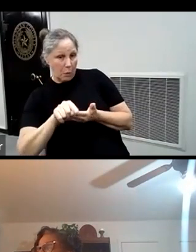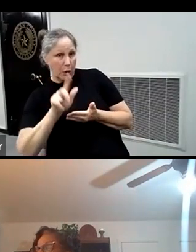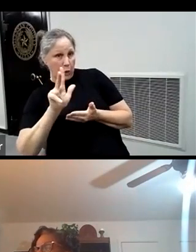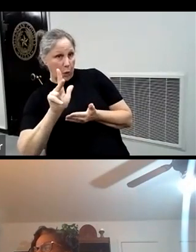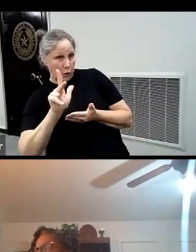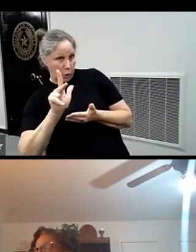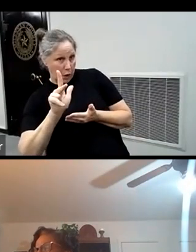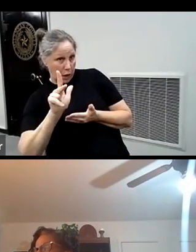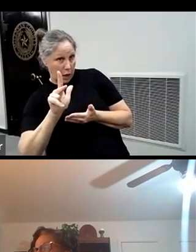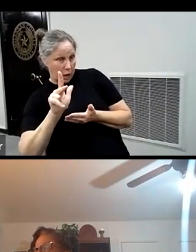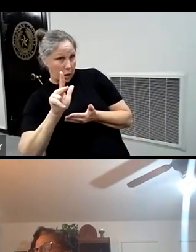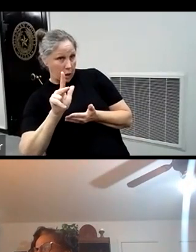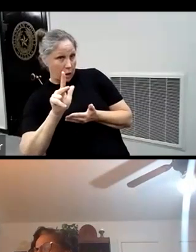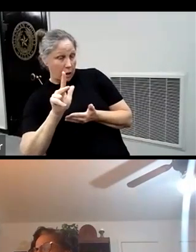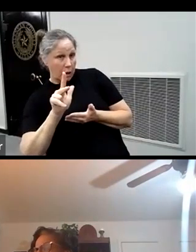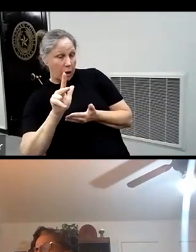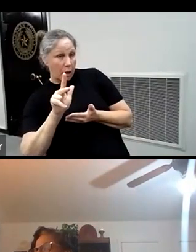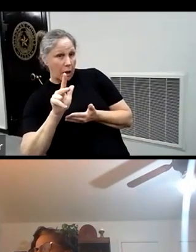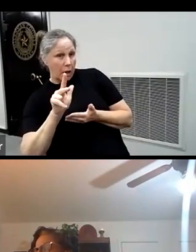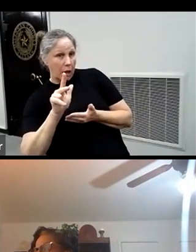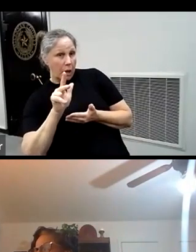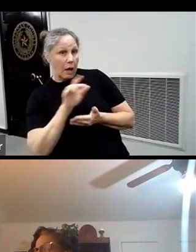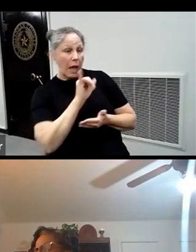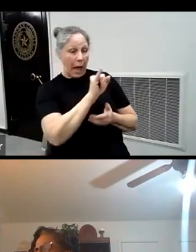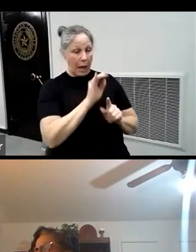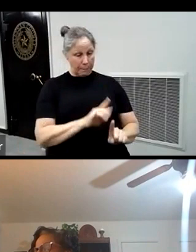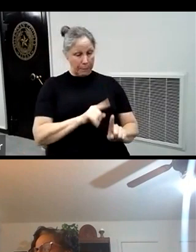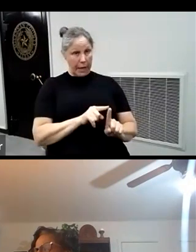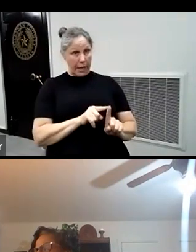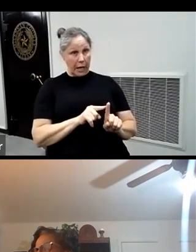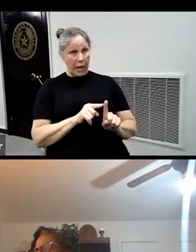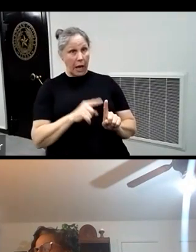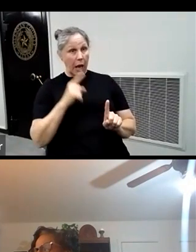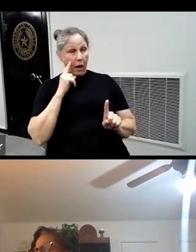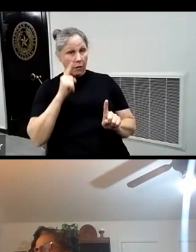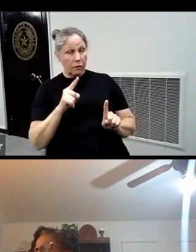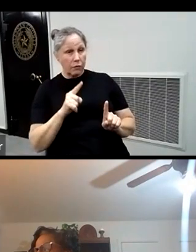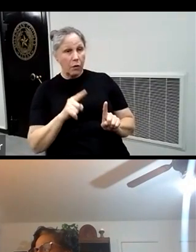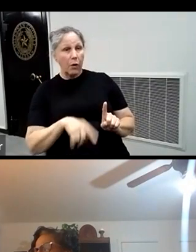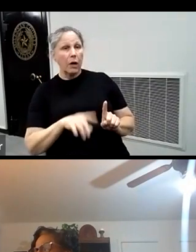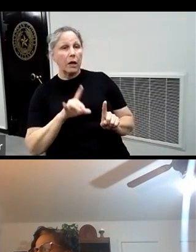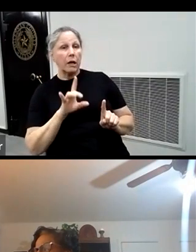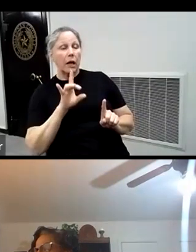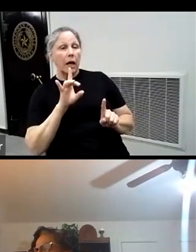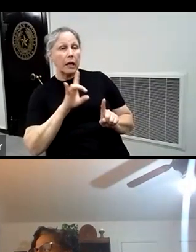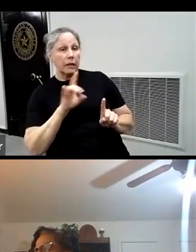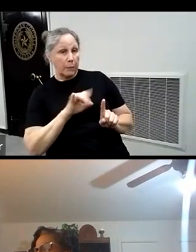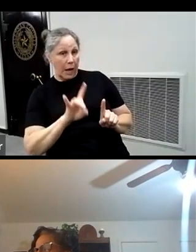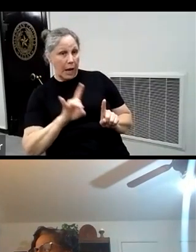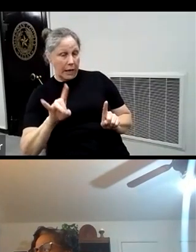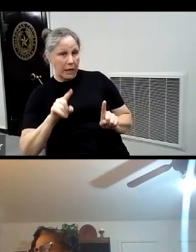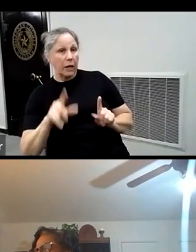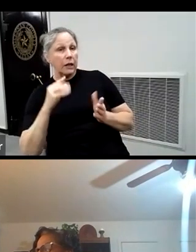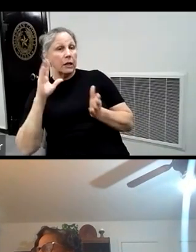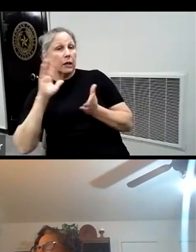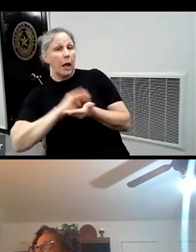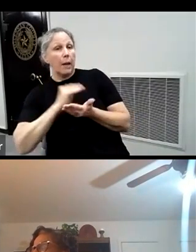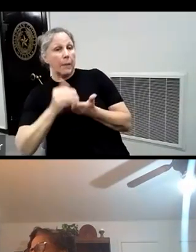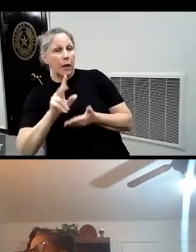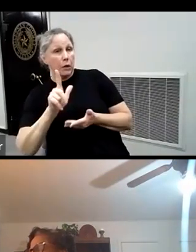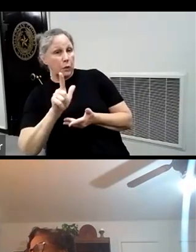$8,635.23. And item I-1B is payment number 18 in the amount of